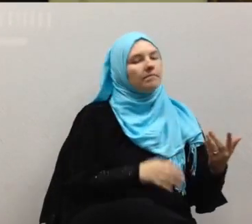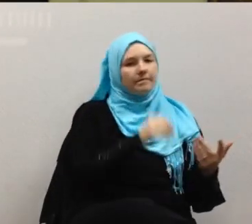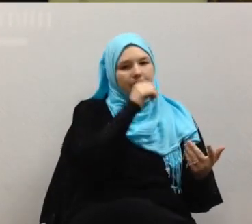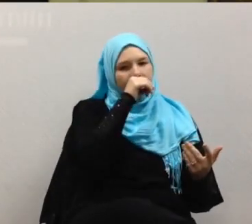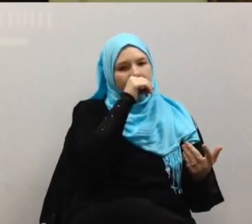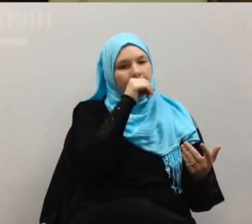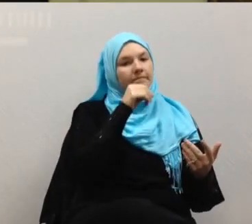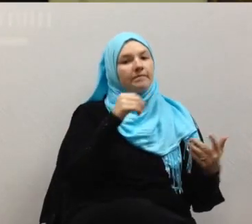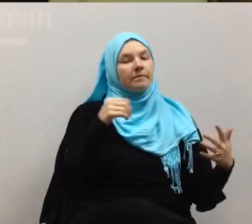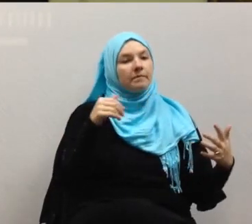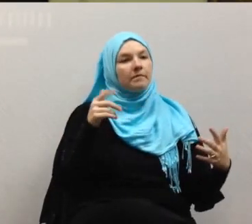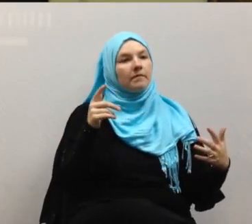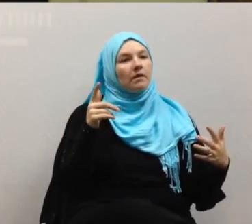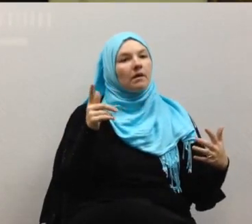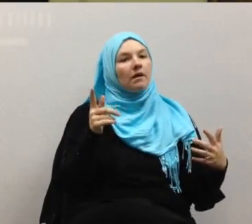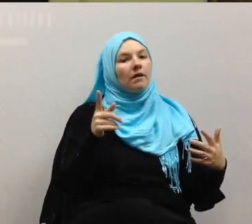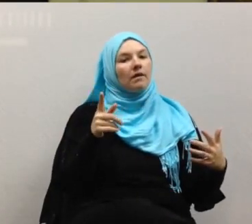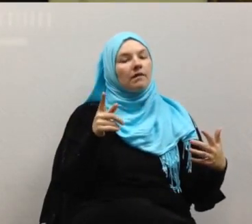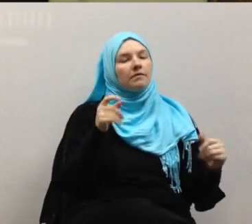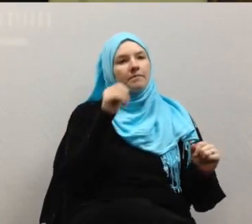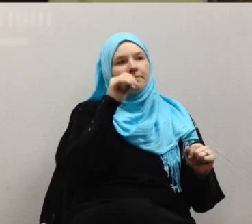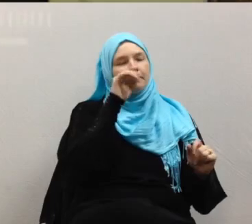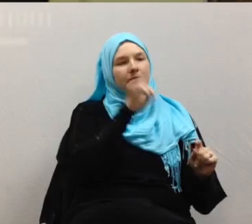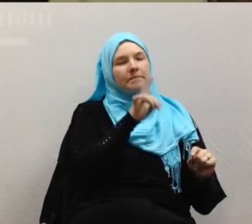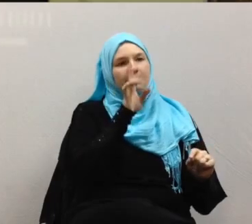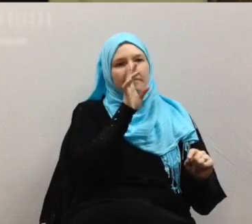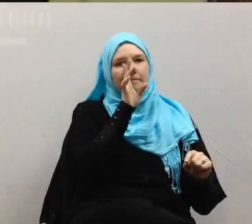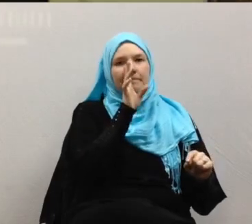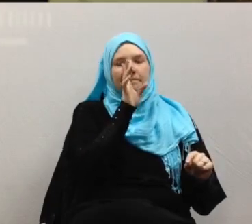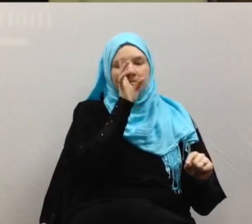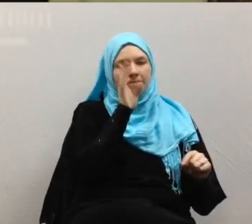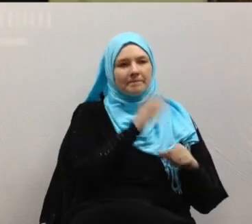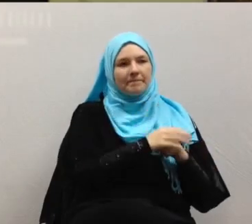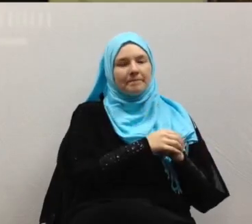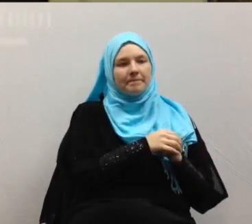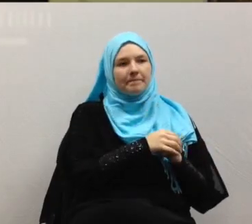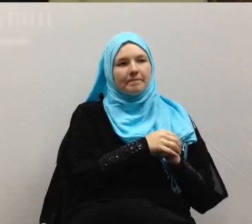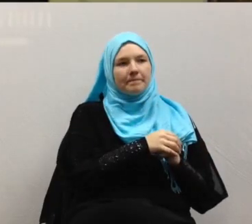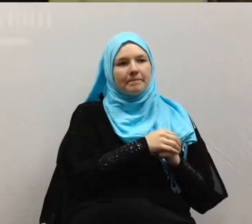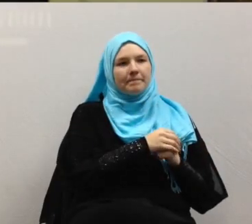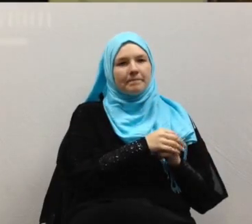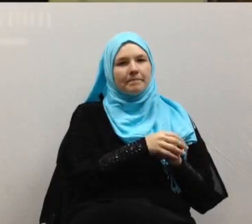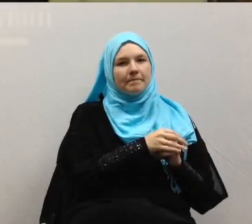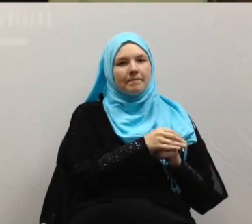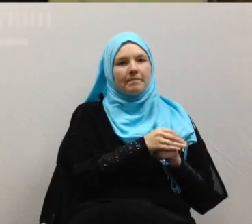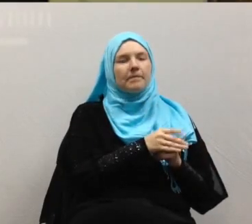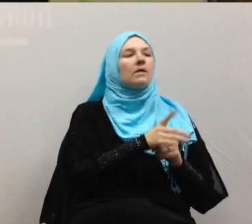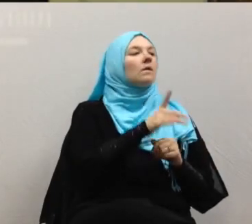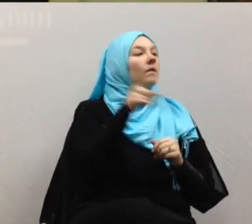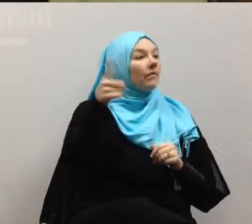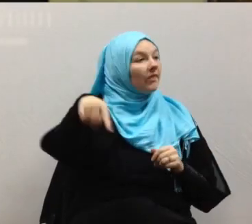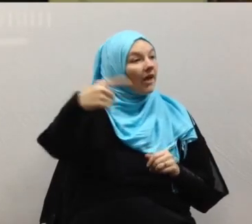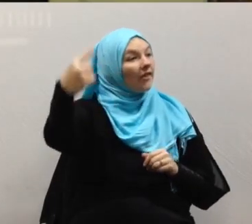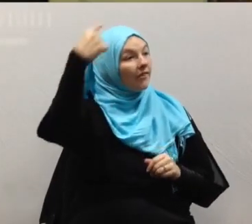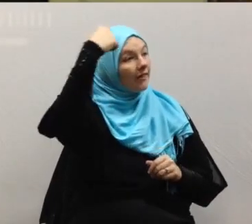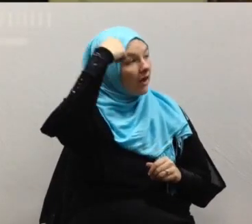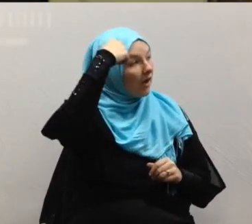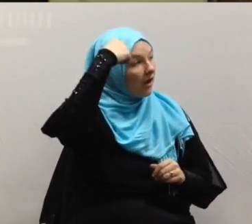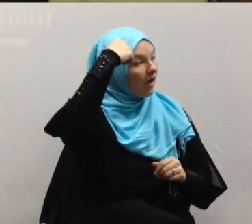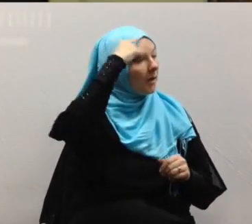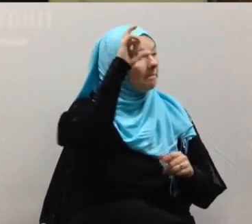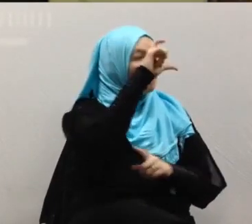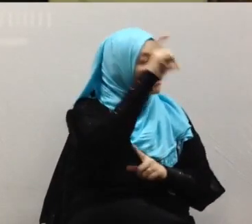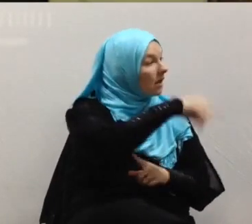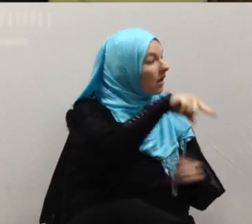defeated, the enemies of Muslims will have the day and we will lose everything. So they